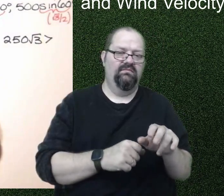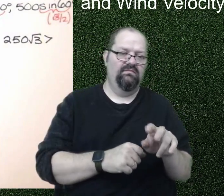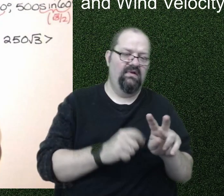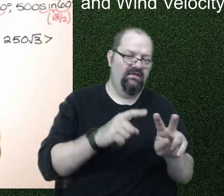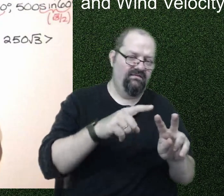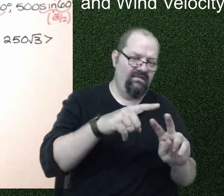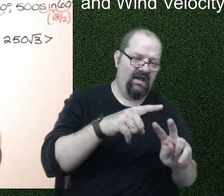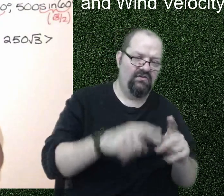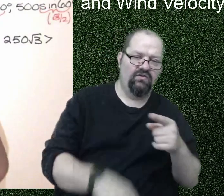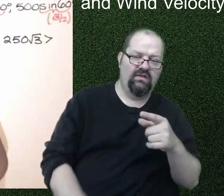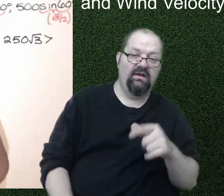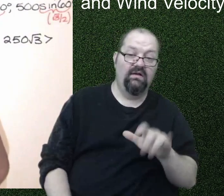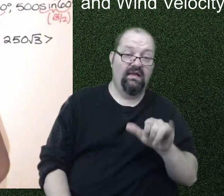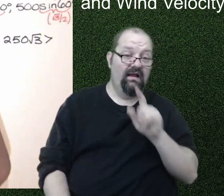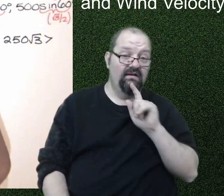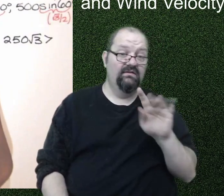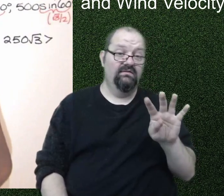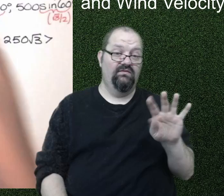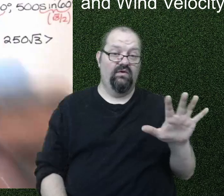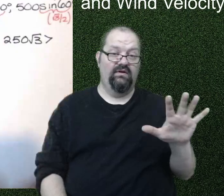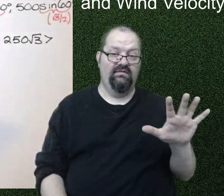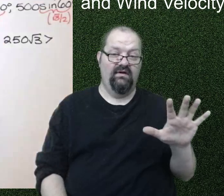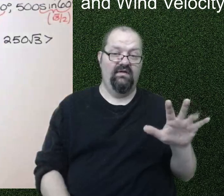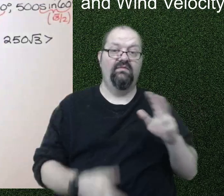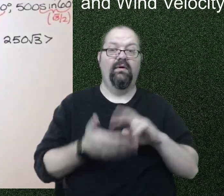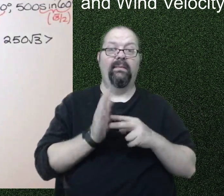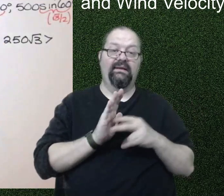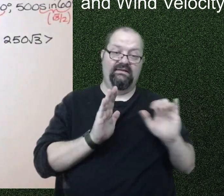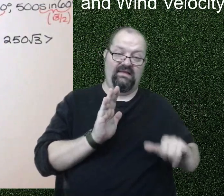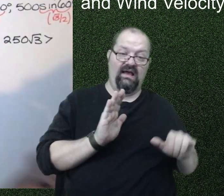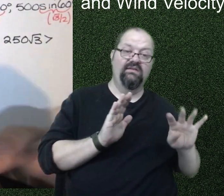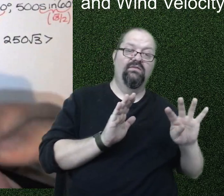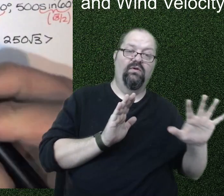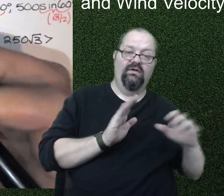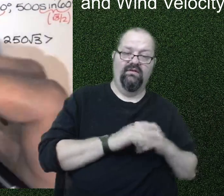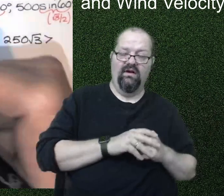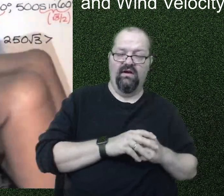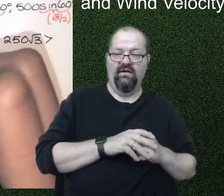that's 45, means that's 45.